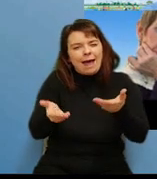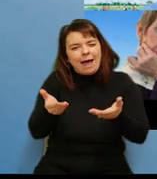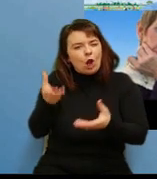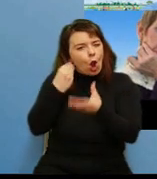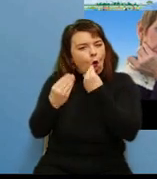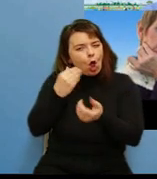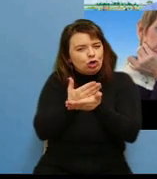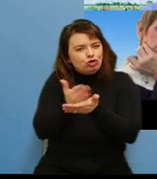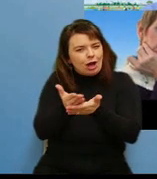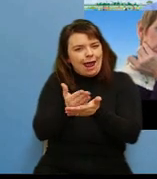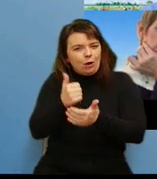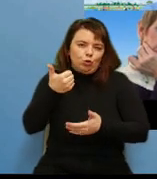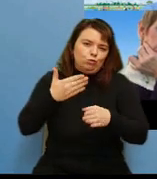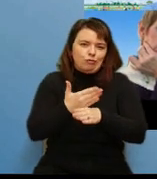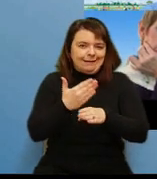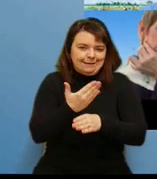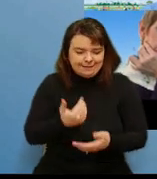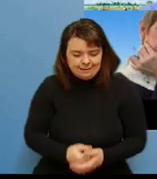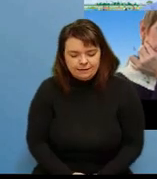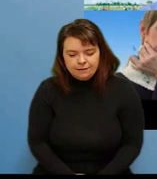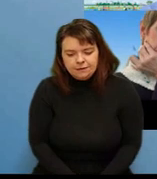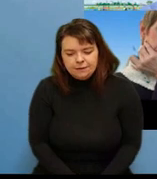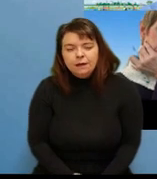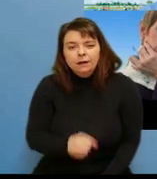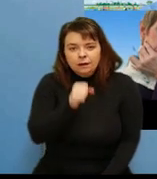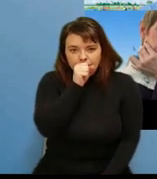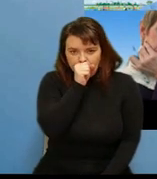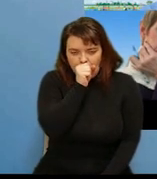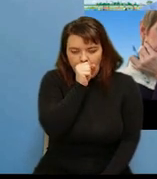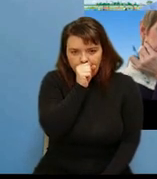see where there are opportunities to learn and share practice.